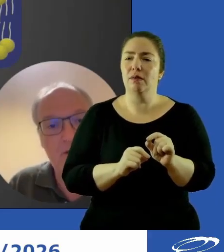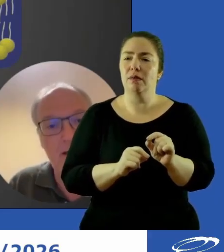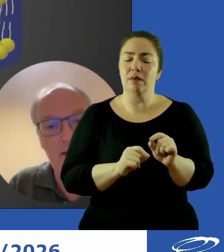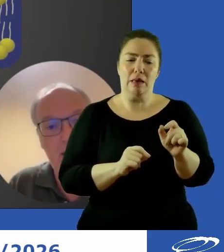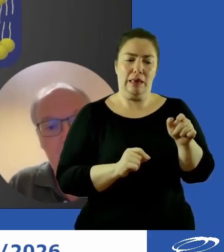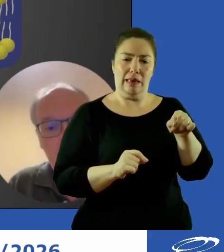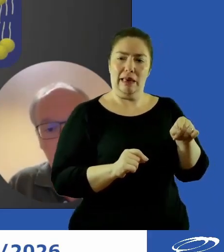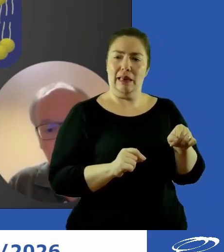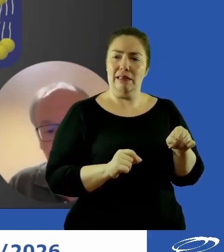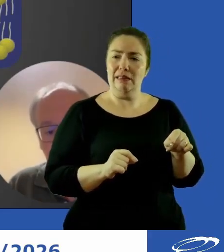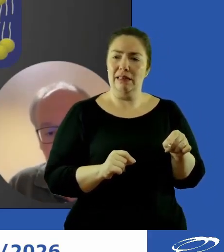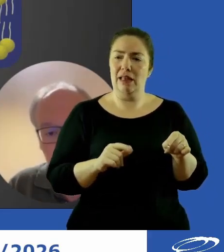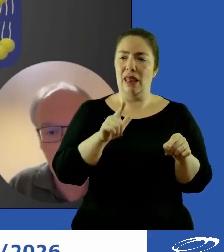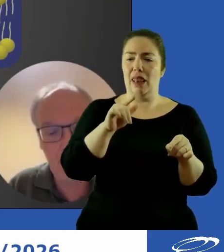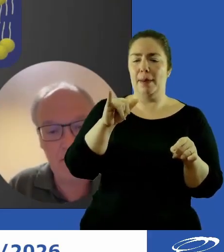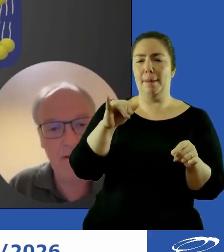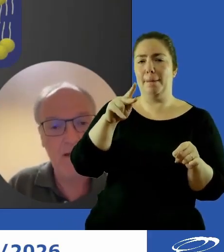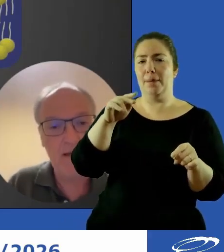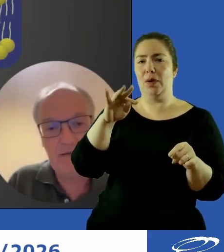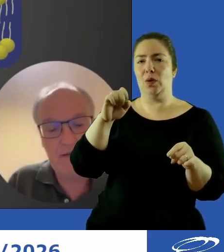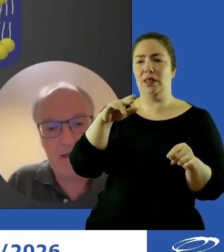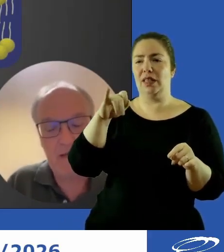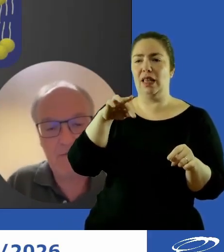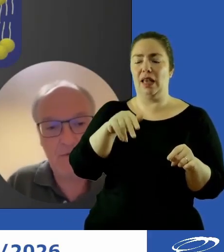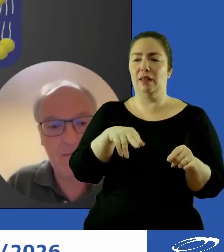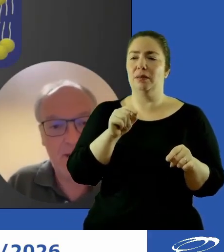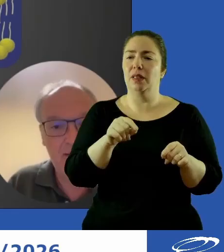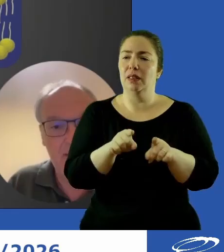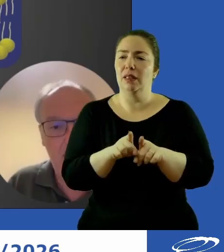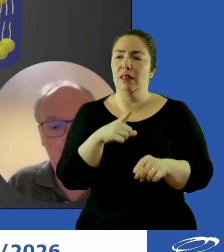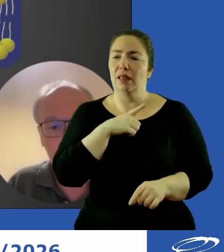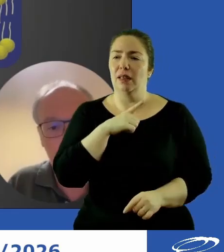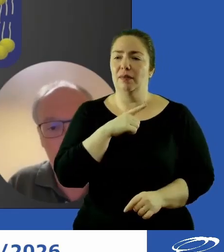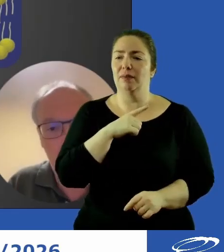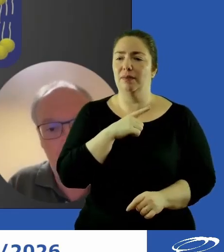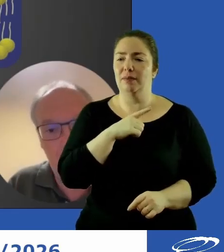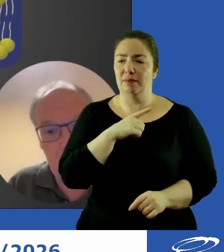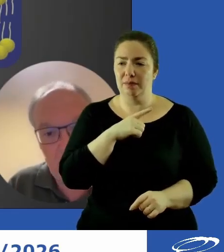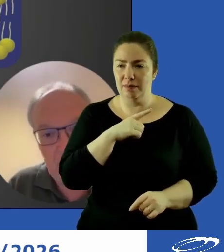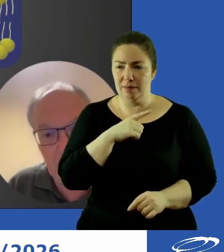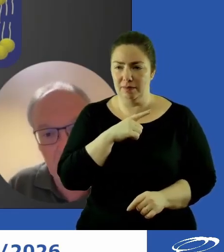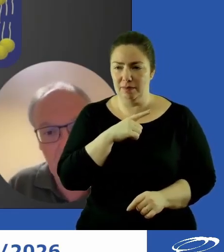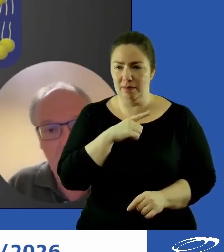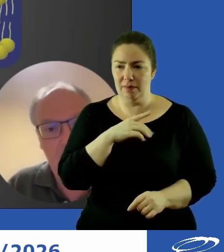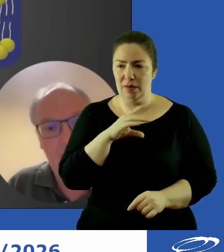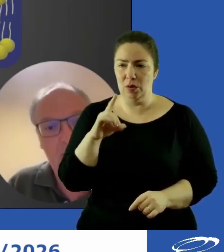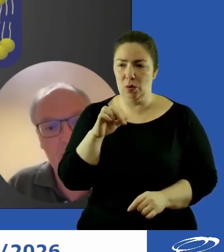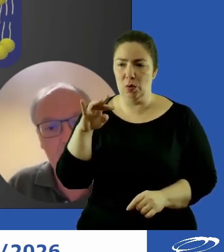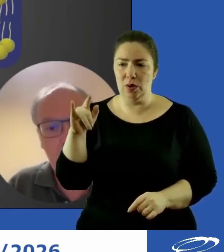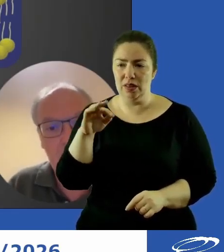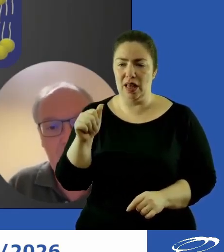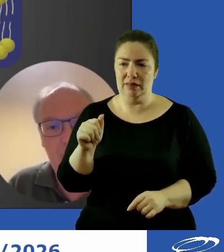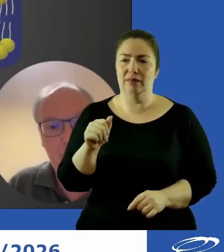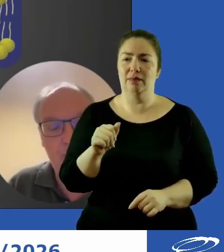lipoglycopeptide, beyond the lipid tail here, as is the case for dalbavancin, it is a little bit bigger. And because of